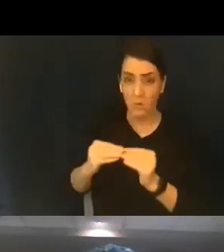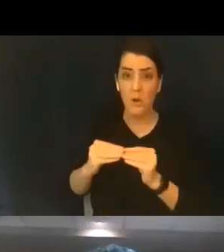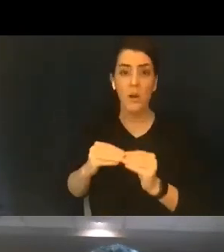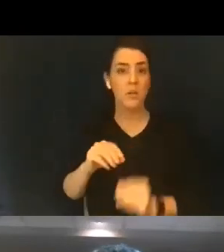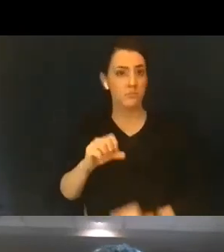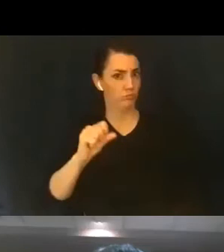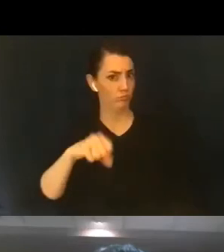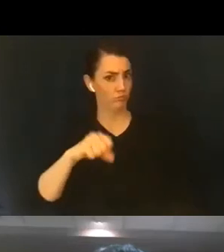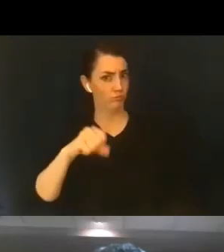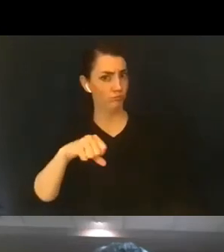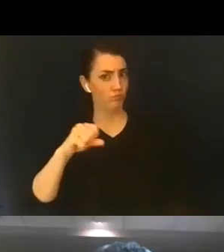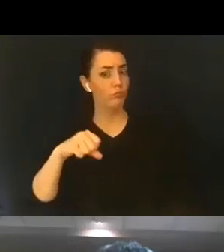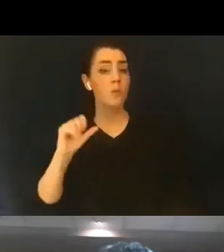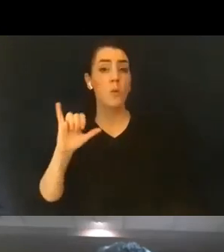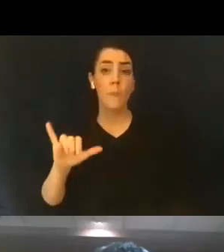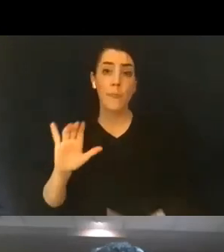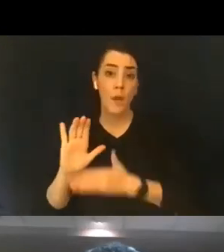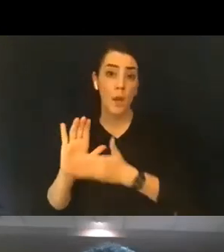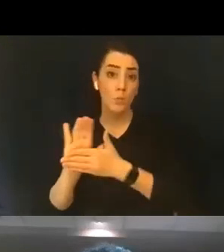authorized